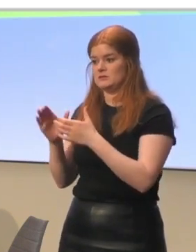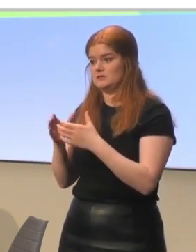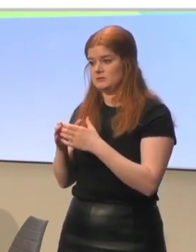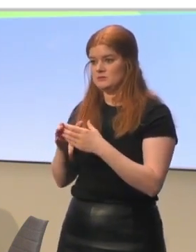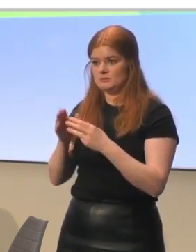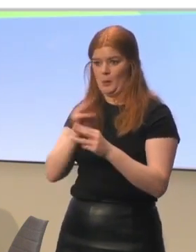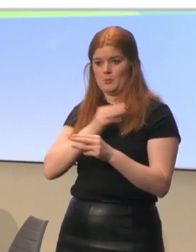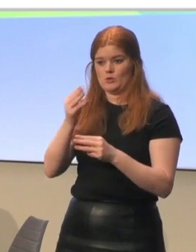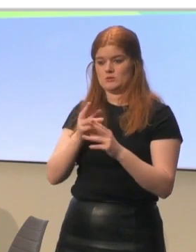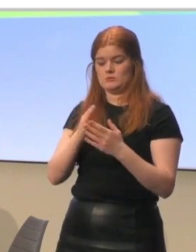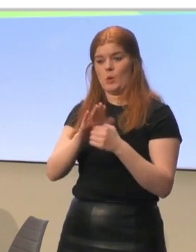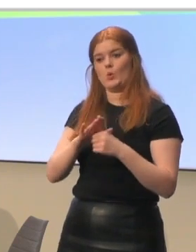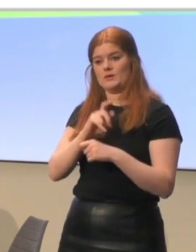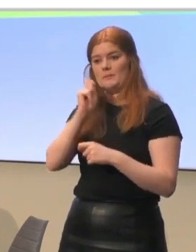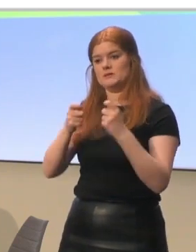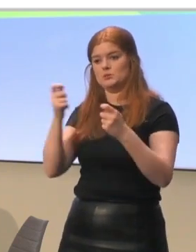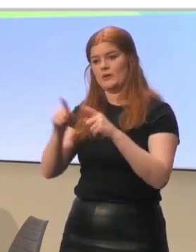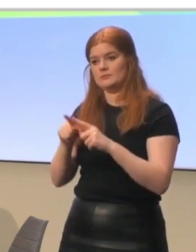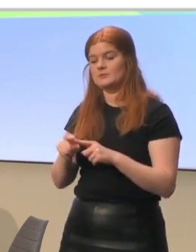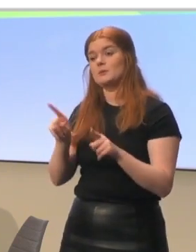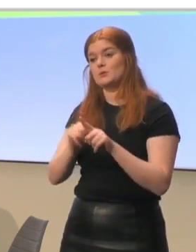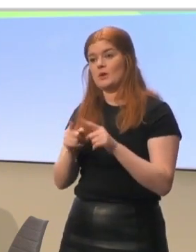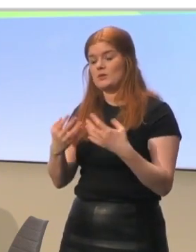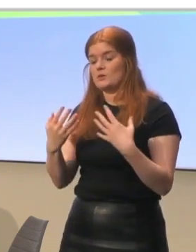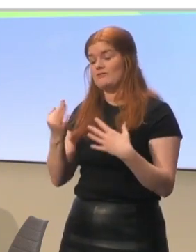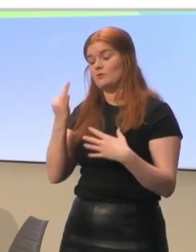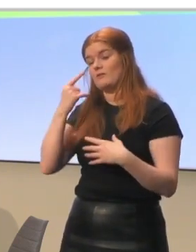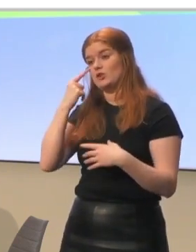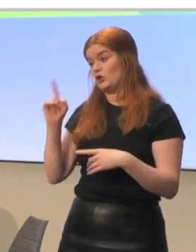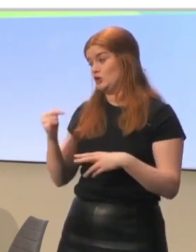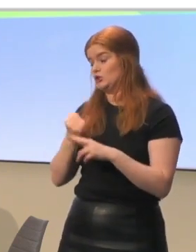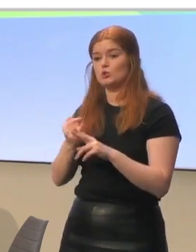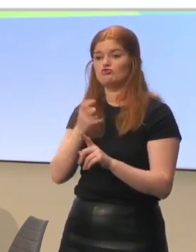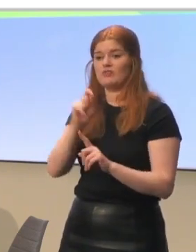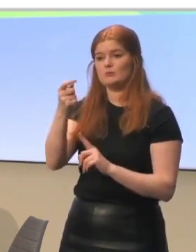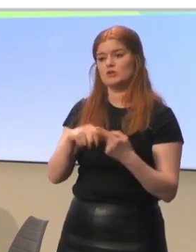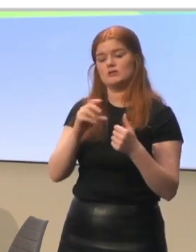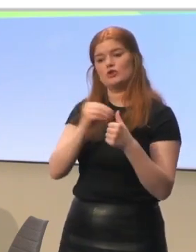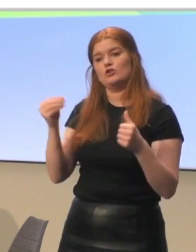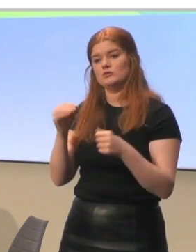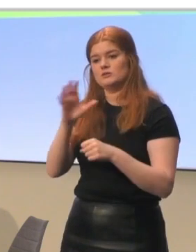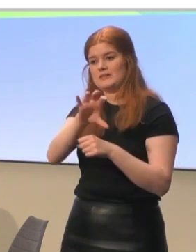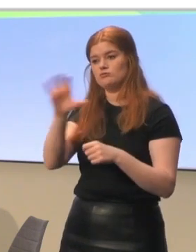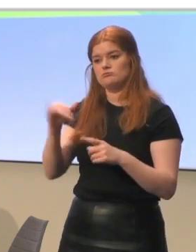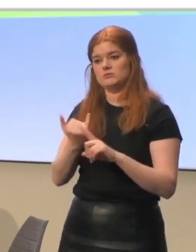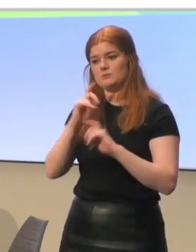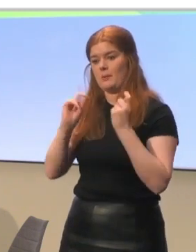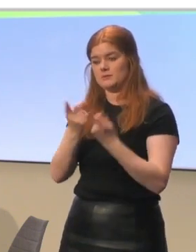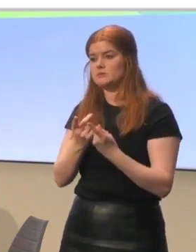put forward local nominees. You also have, like, if you look under that, school transport and other sections of the